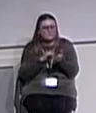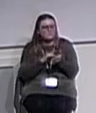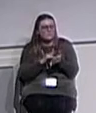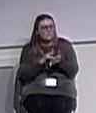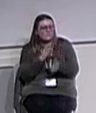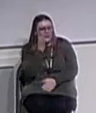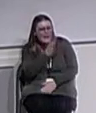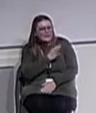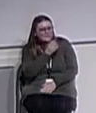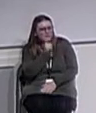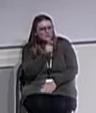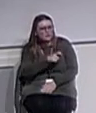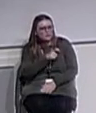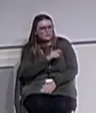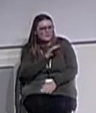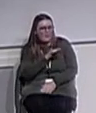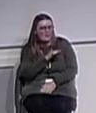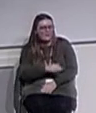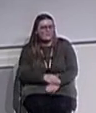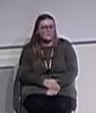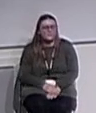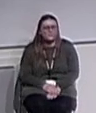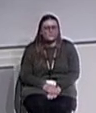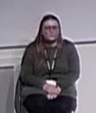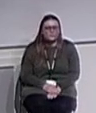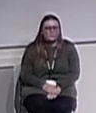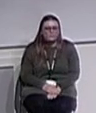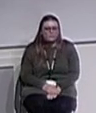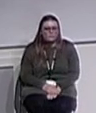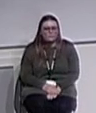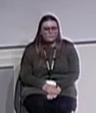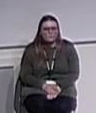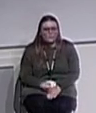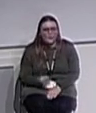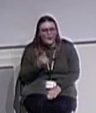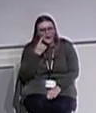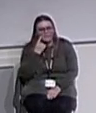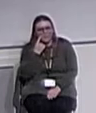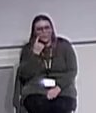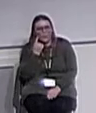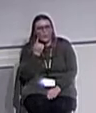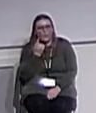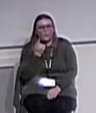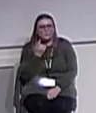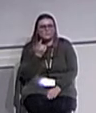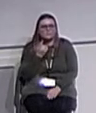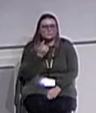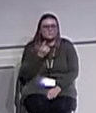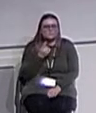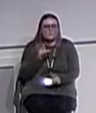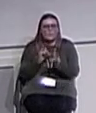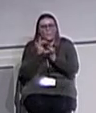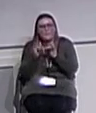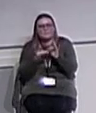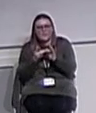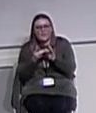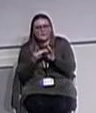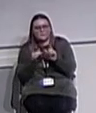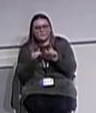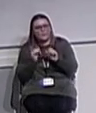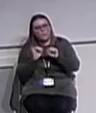doing a higher access to higher education diploma. You can see the equivalences on our website if you use the drop-down